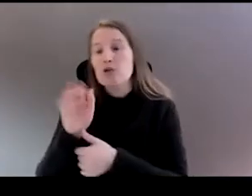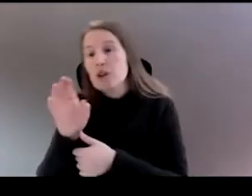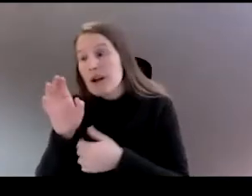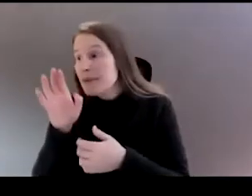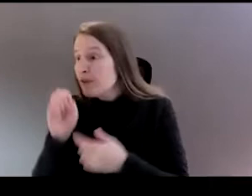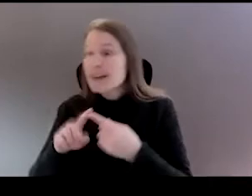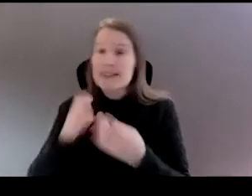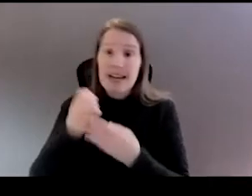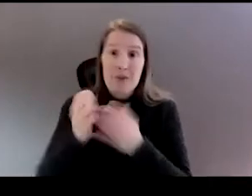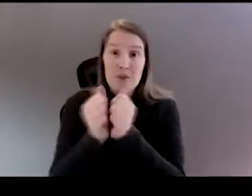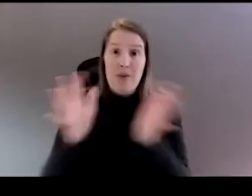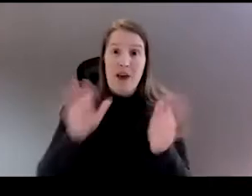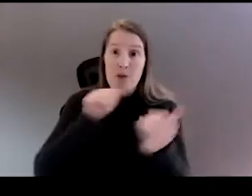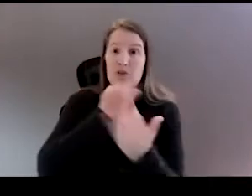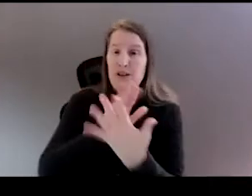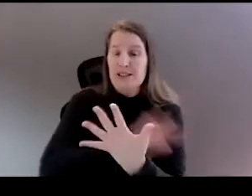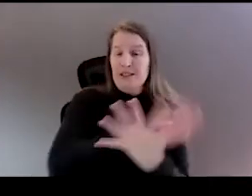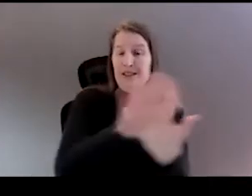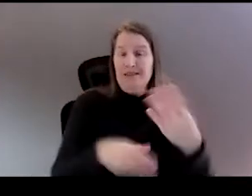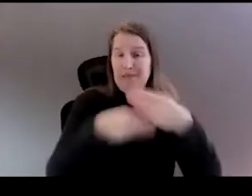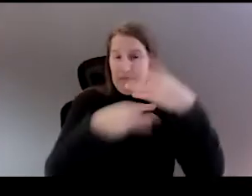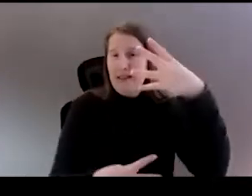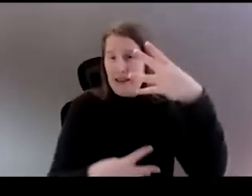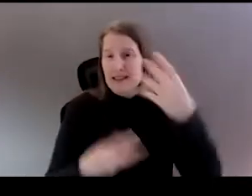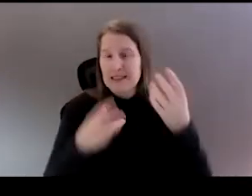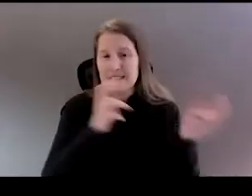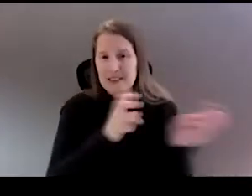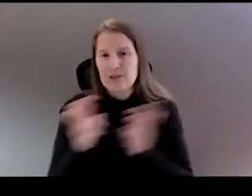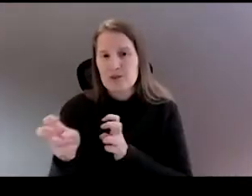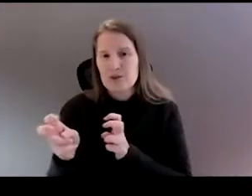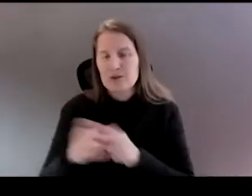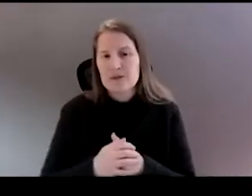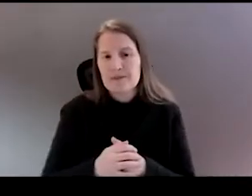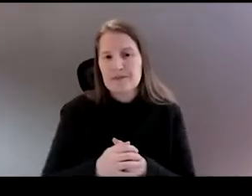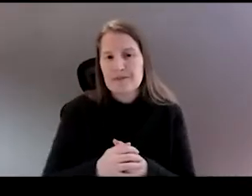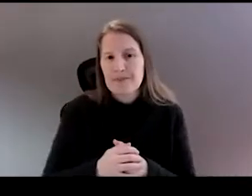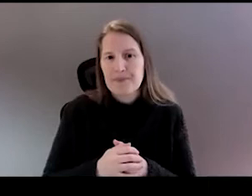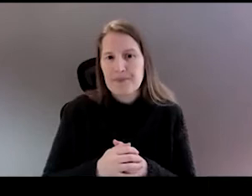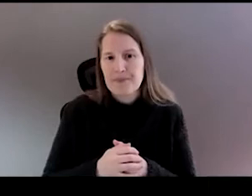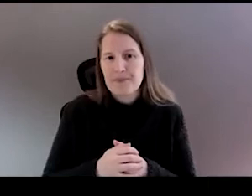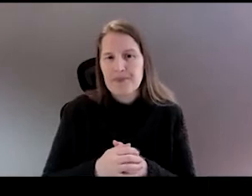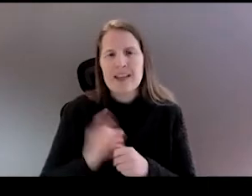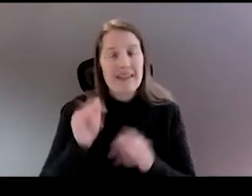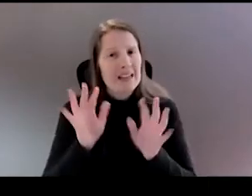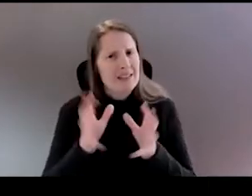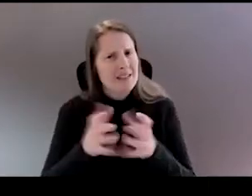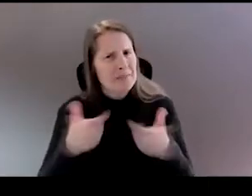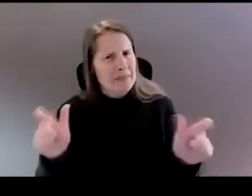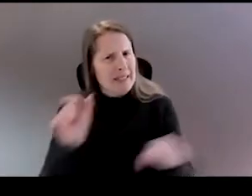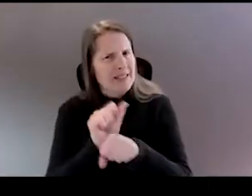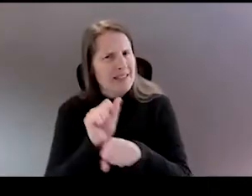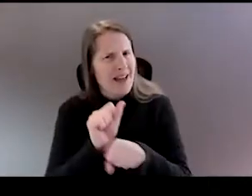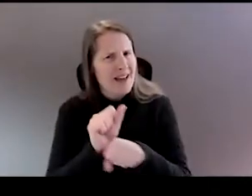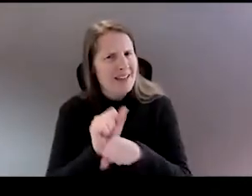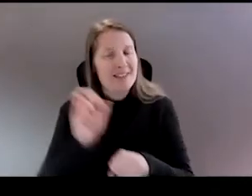addressing those particular issues as well. And that's a significant task. So I think equity is an ongoing piece of